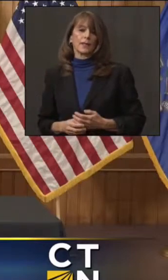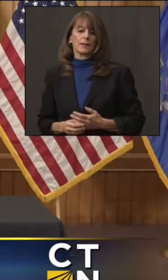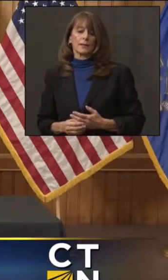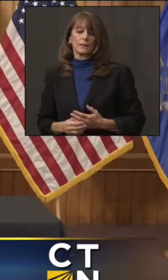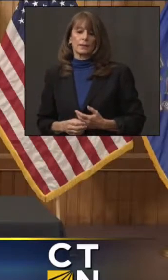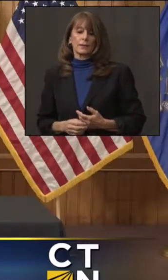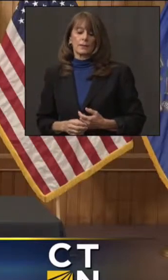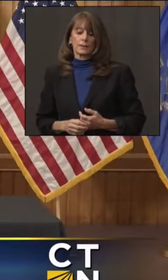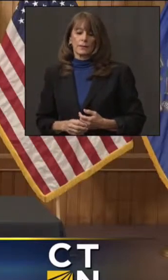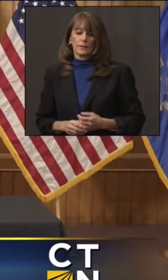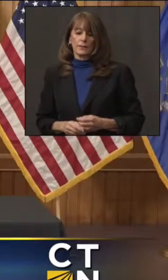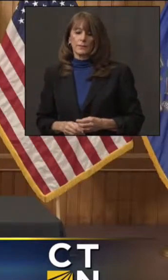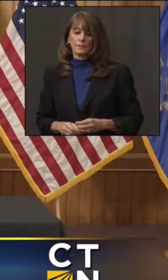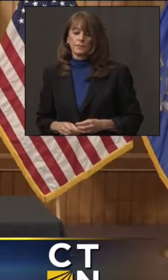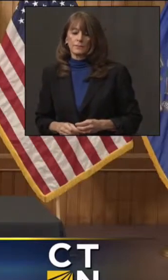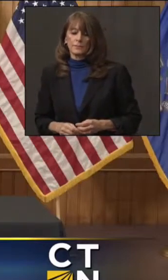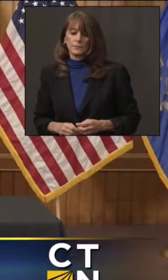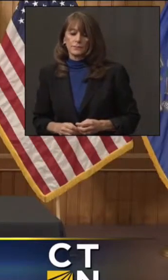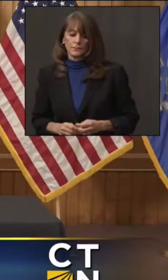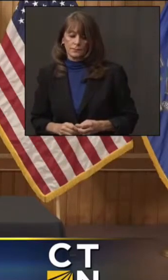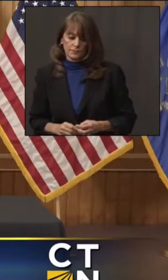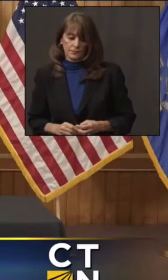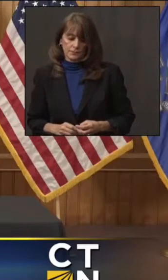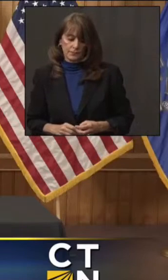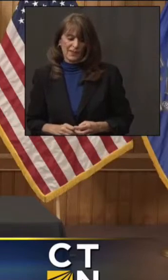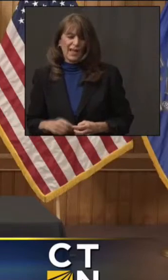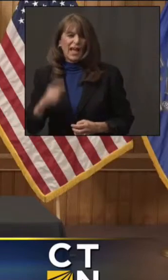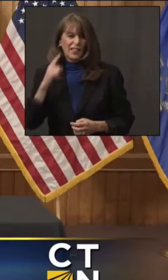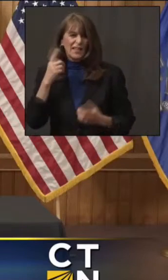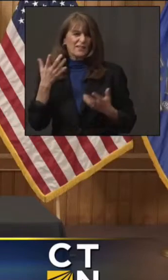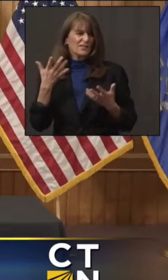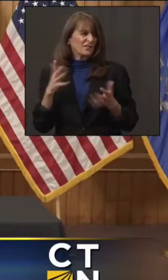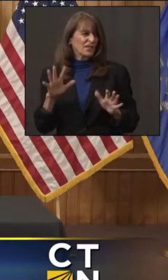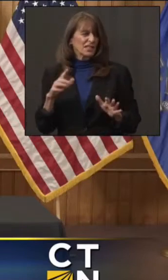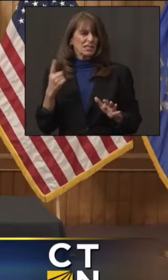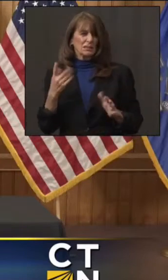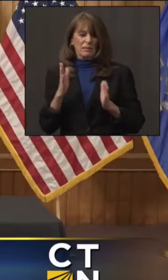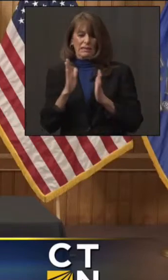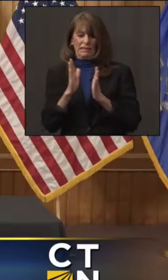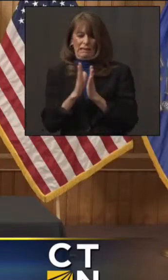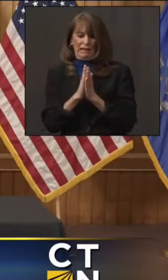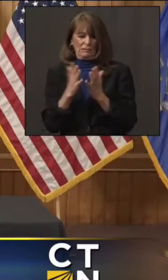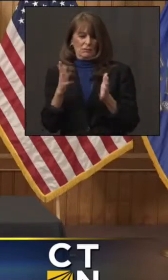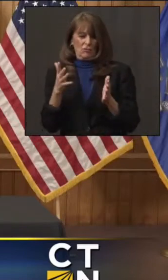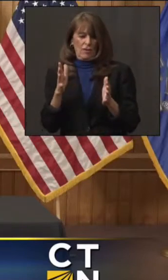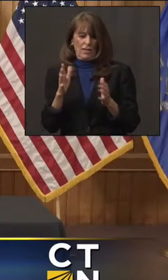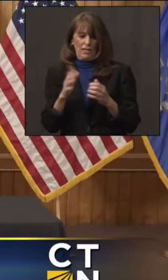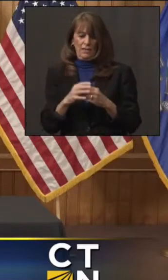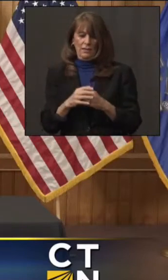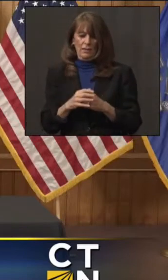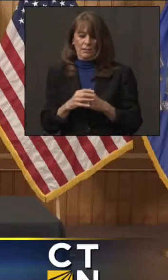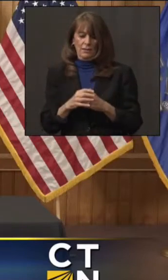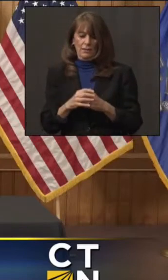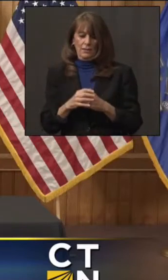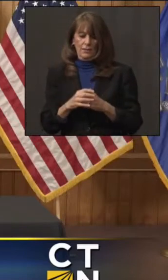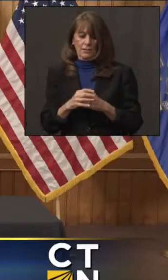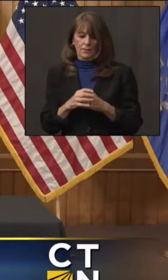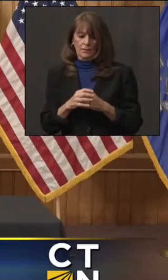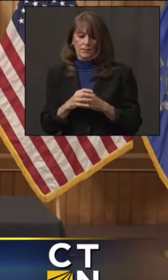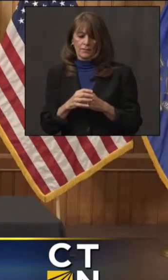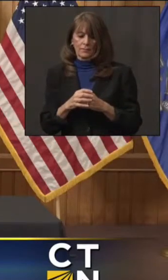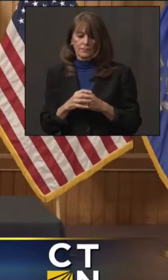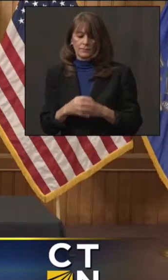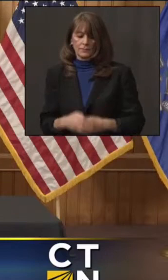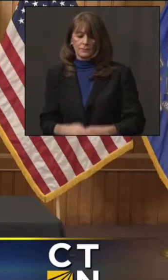Yeah, thanks, Max. I think this was kind of asked, but I don't know if I understood the answer. Is there any different